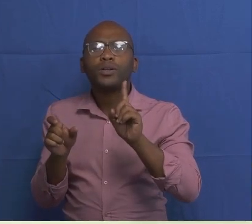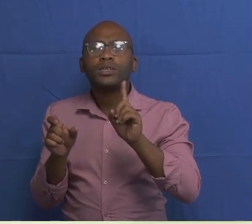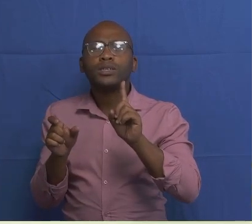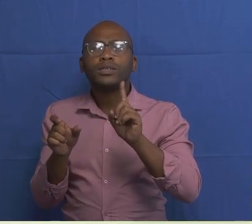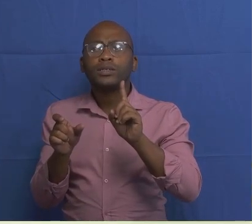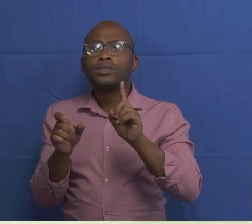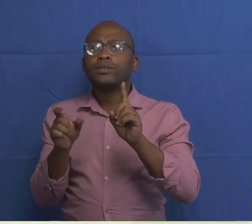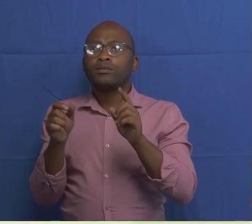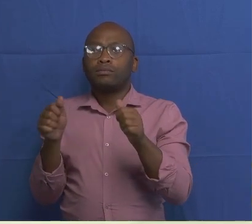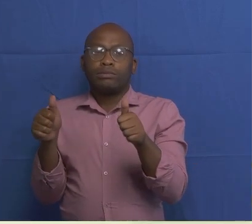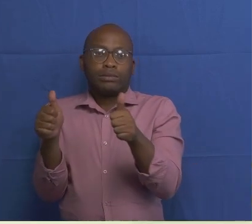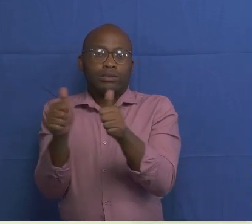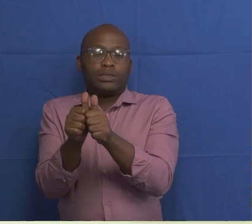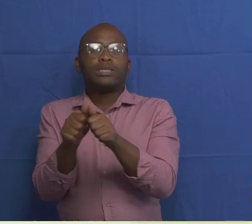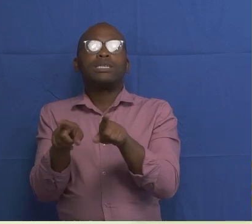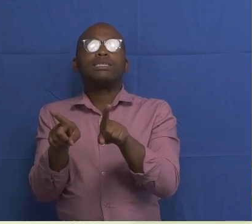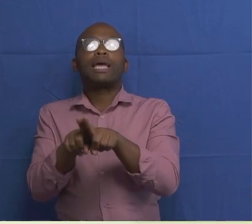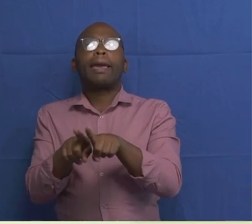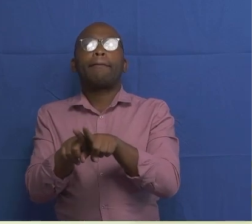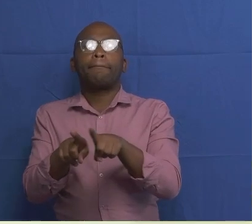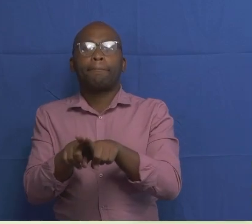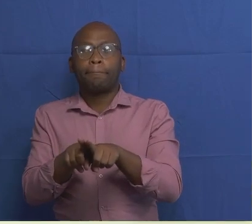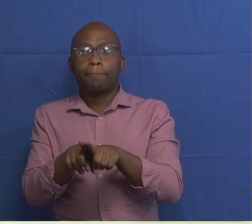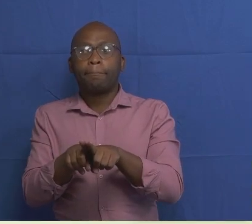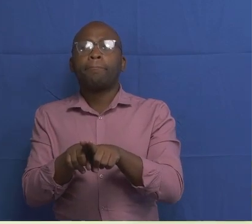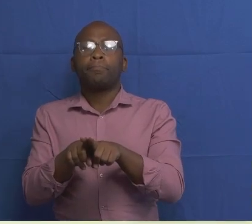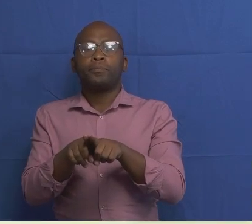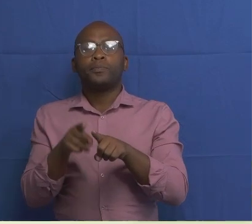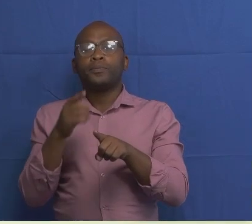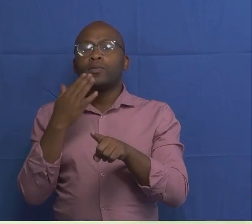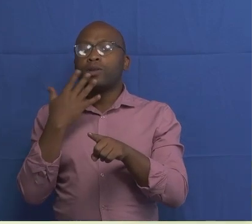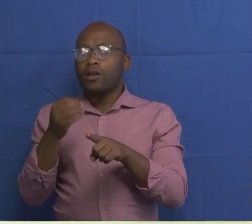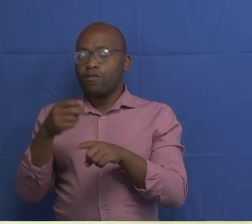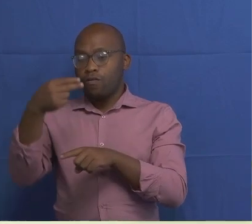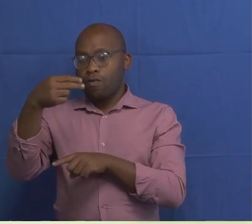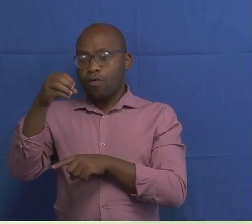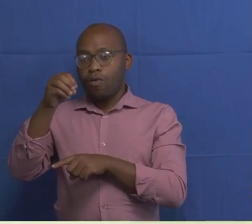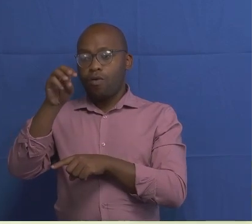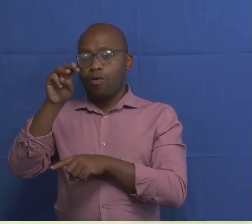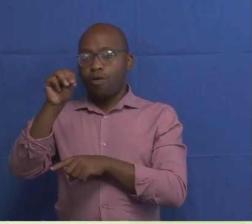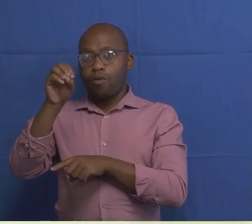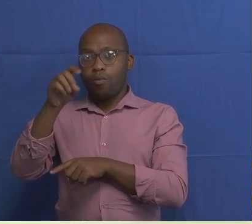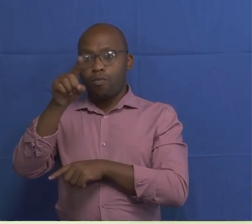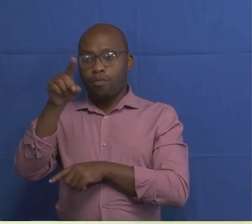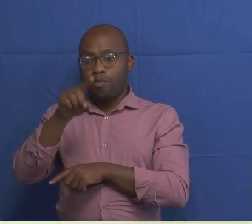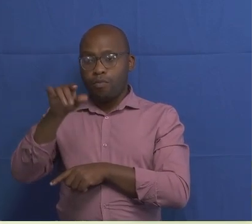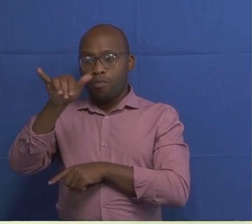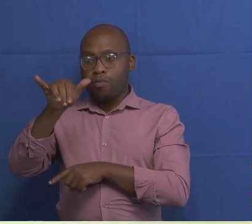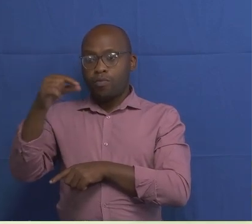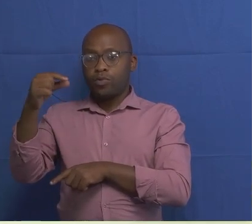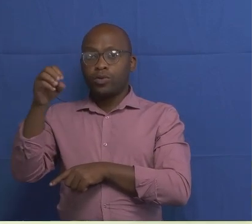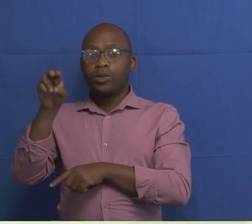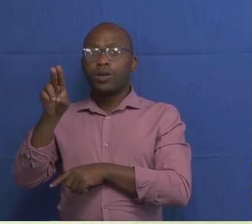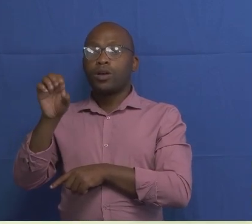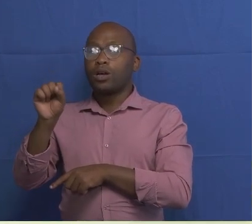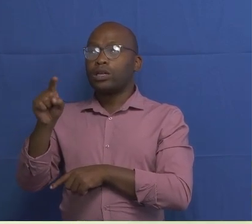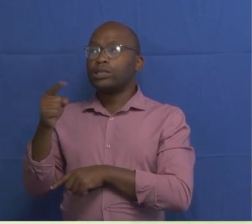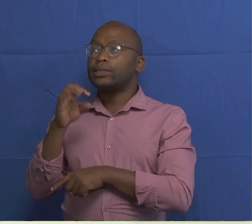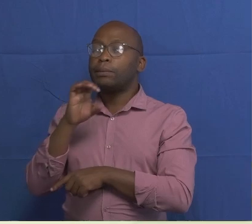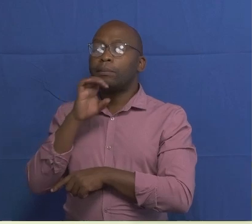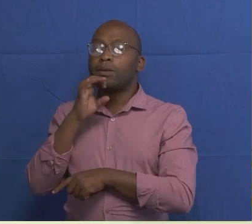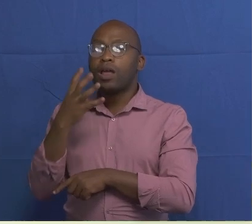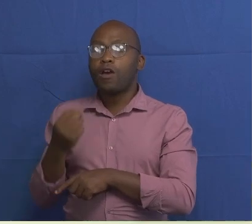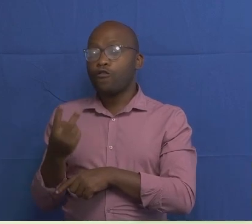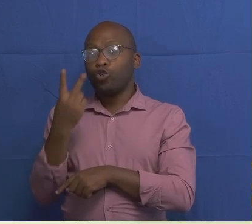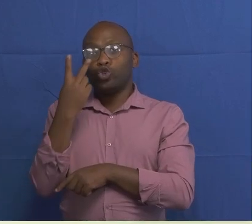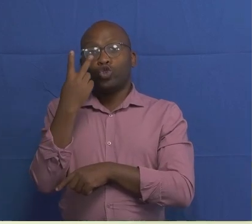So now when you have got homozygous alleles, you have got two identical alleles for a